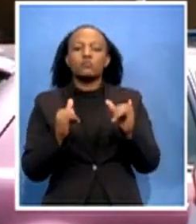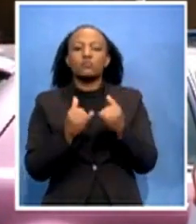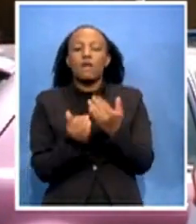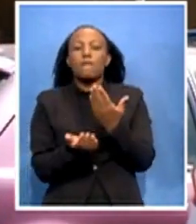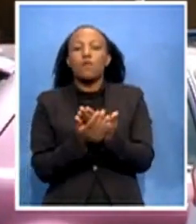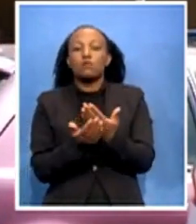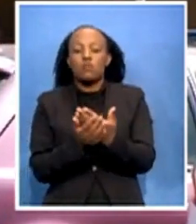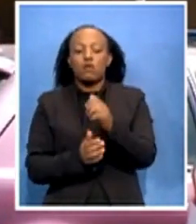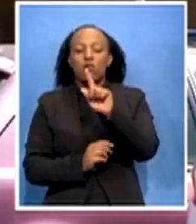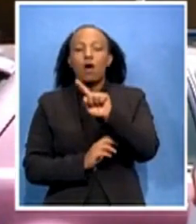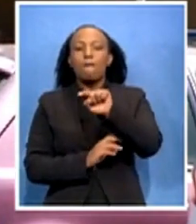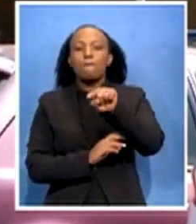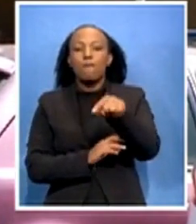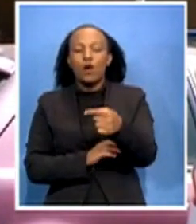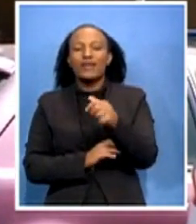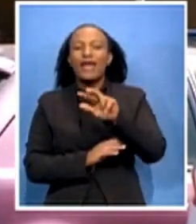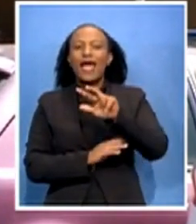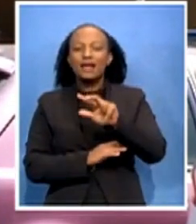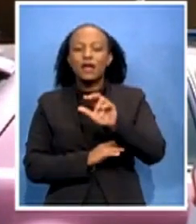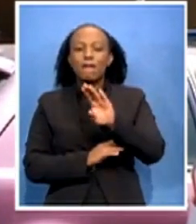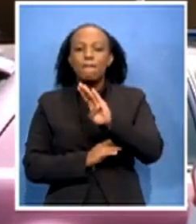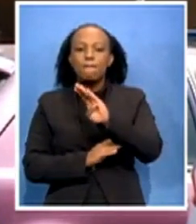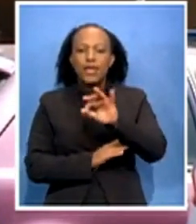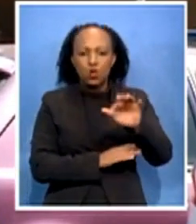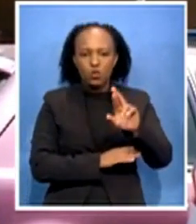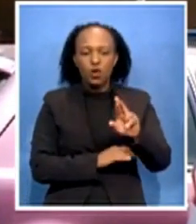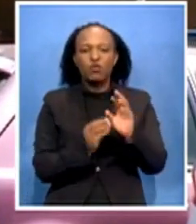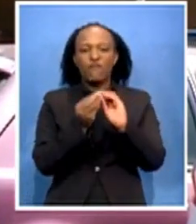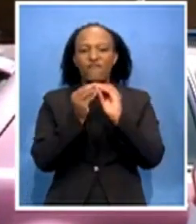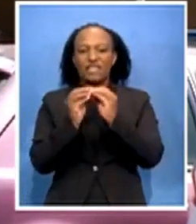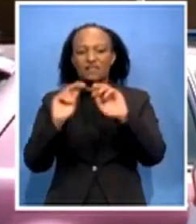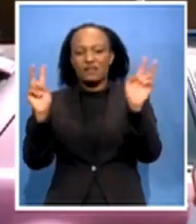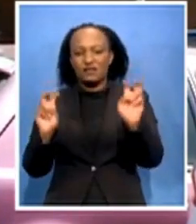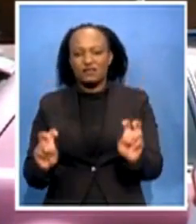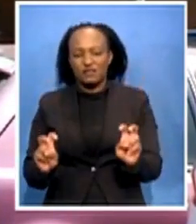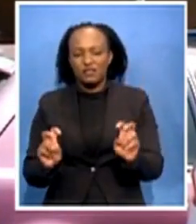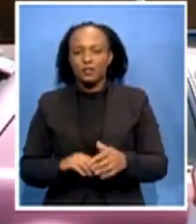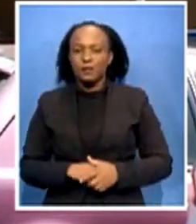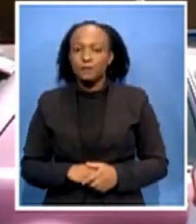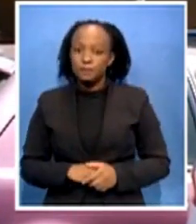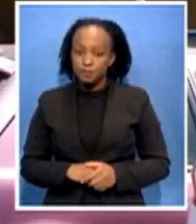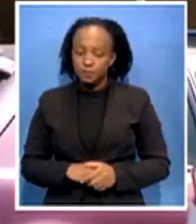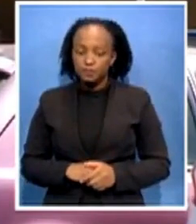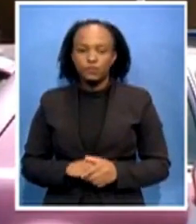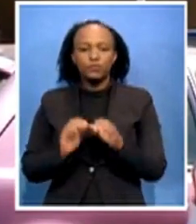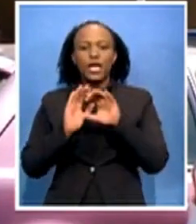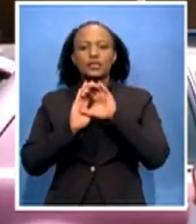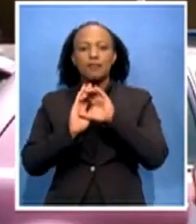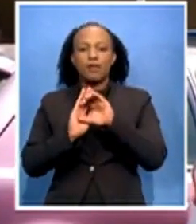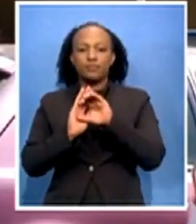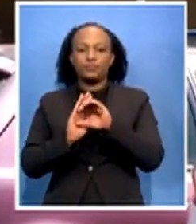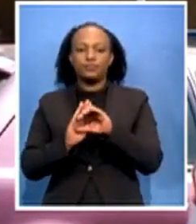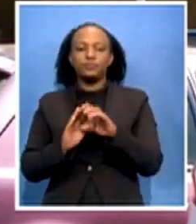billion to upgrade our electricity infrastructure. So if I can just use an example of Harrismith Town, every time there's